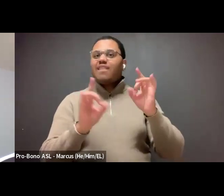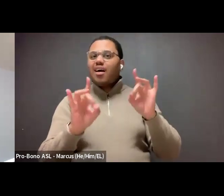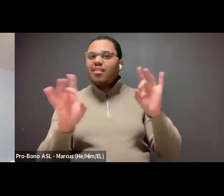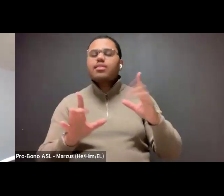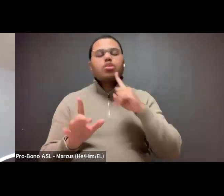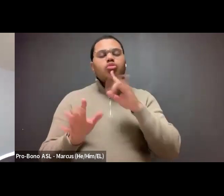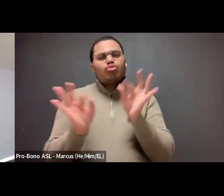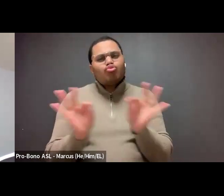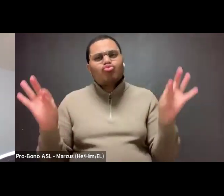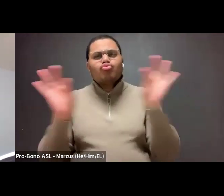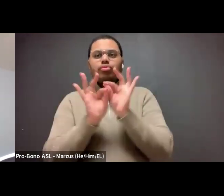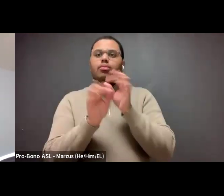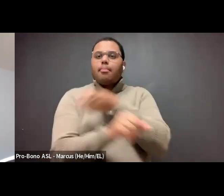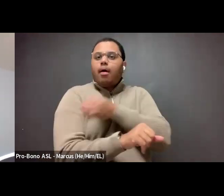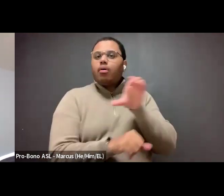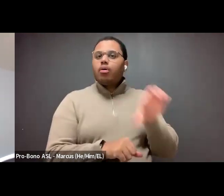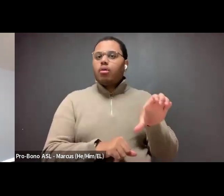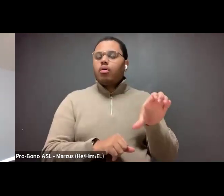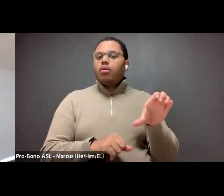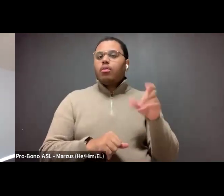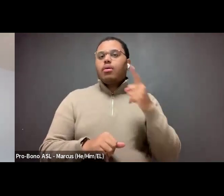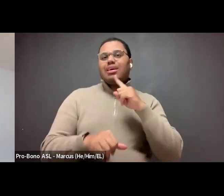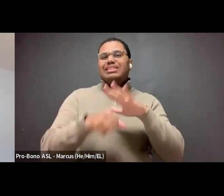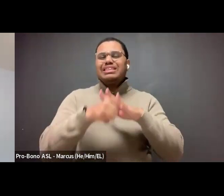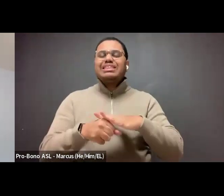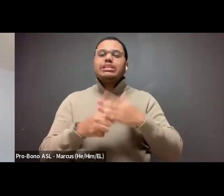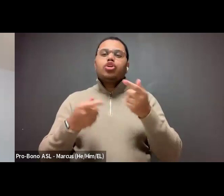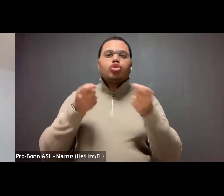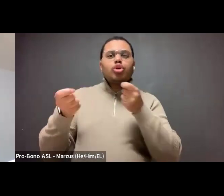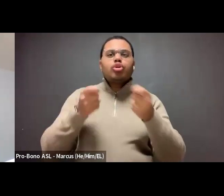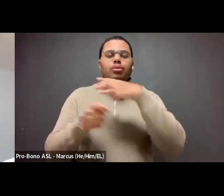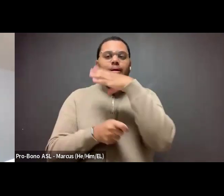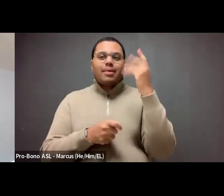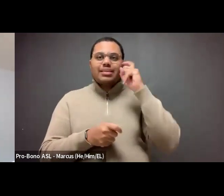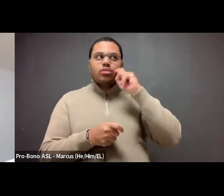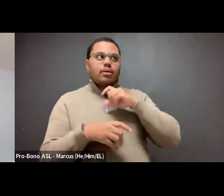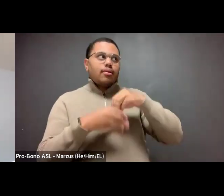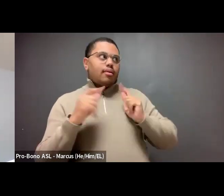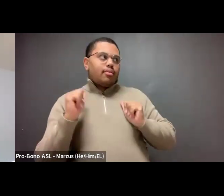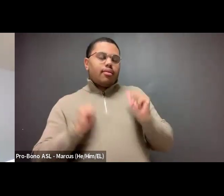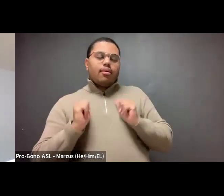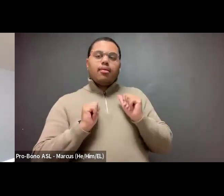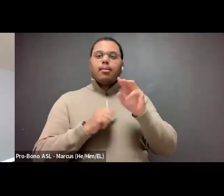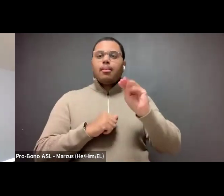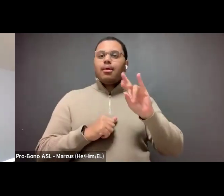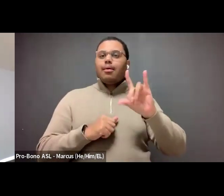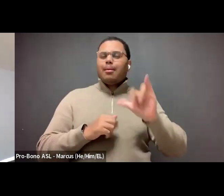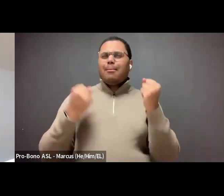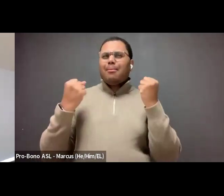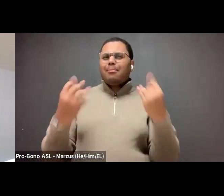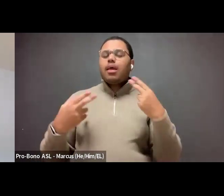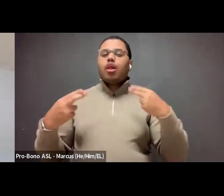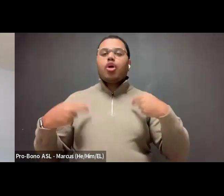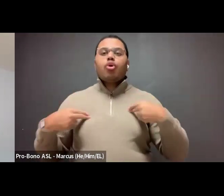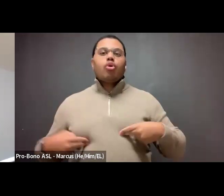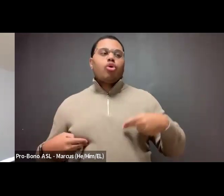Attempts to control and unfairly represent Black sexuality in theater and media results in many of the human rights abuses